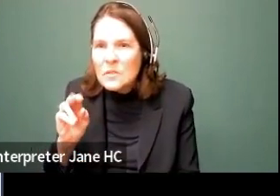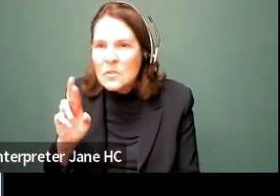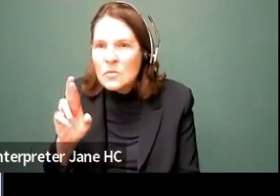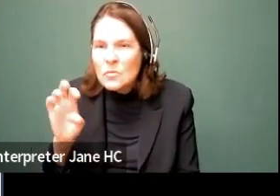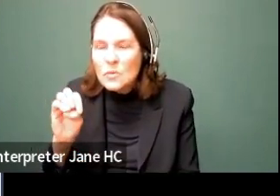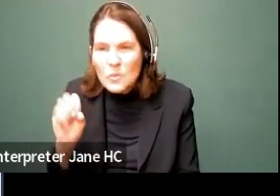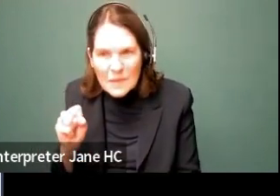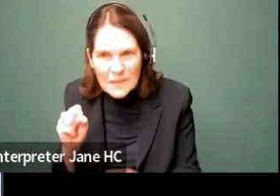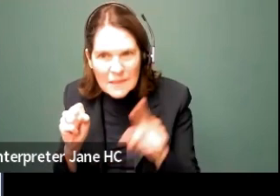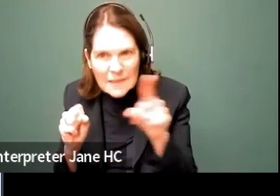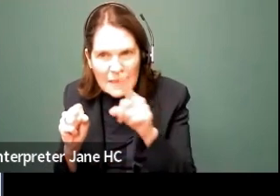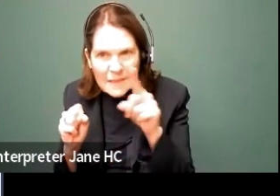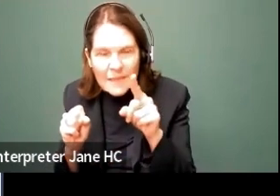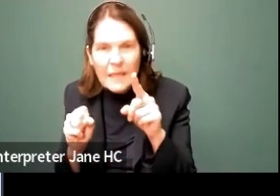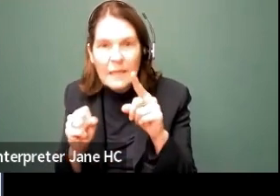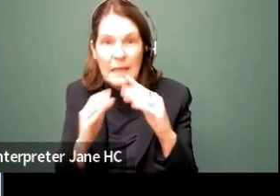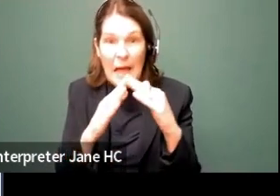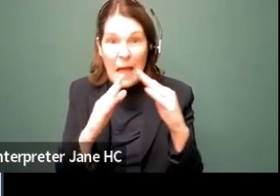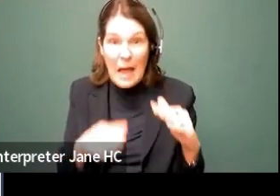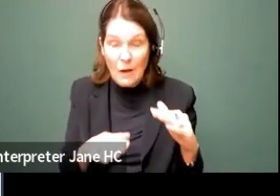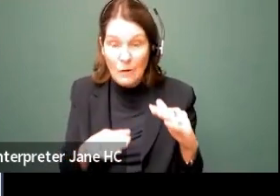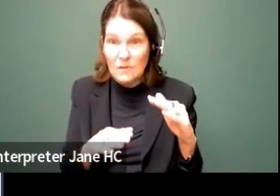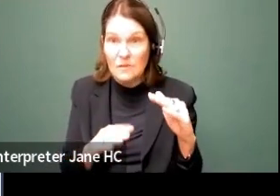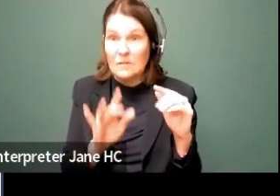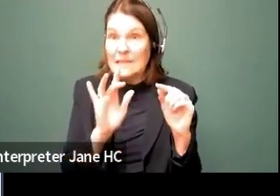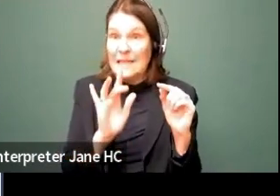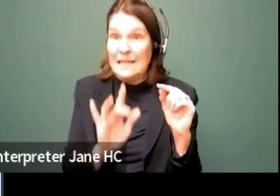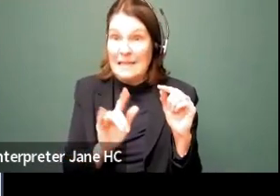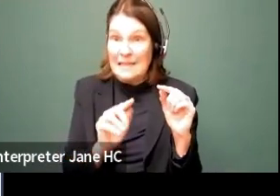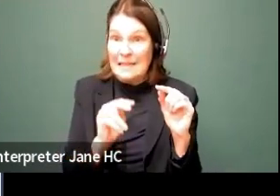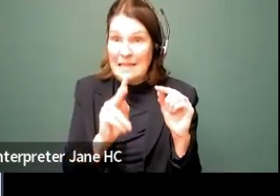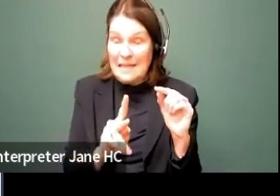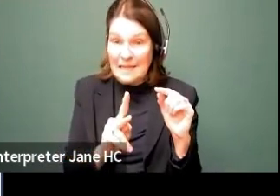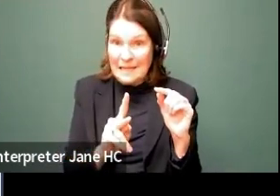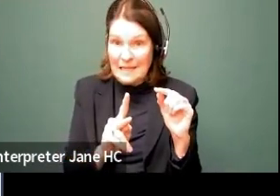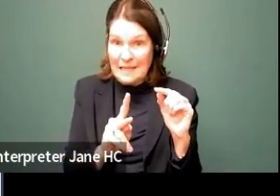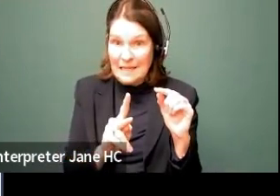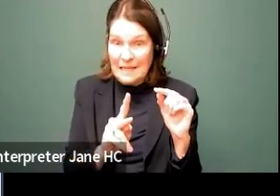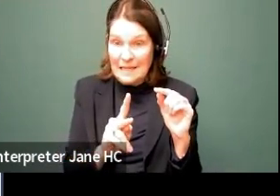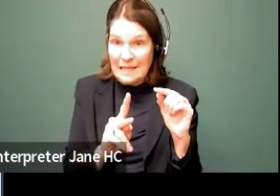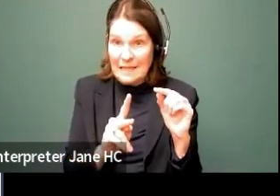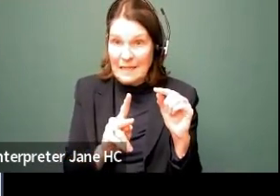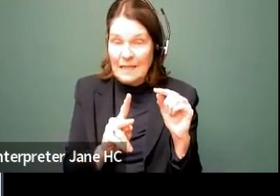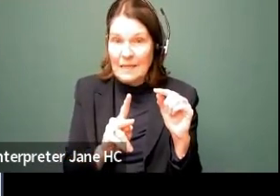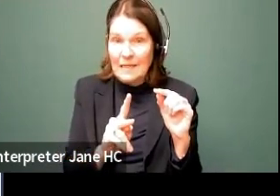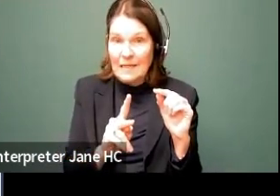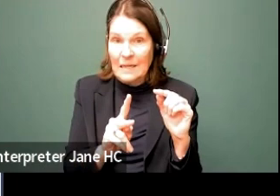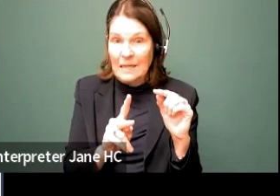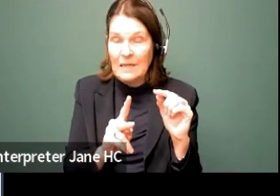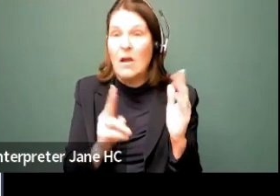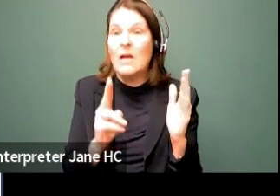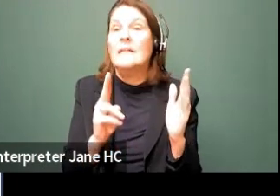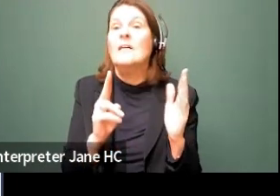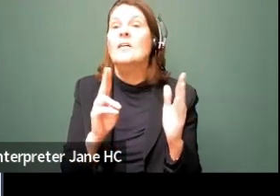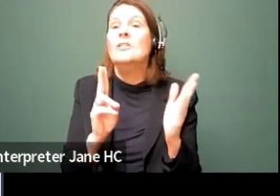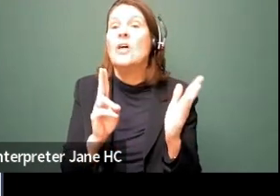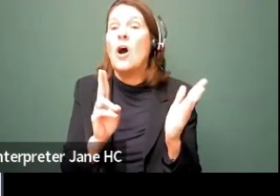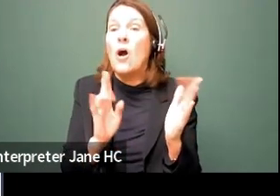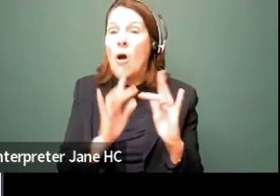So for the House, we've got a link here for the House sign-in form and online testimony